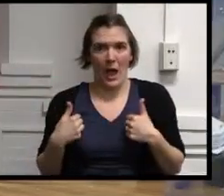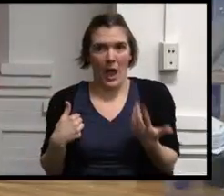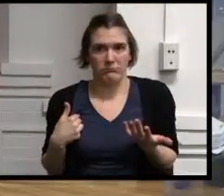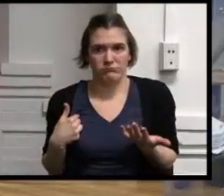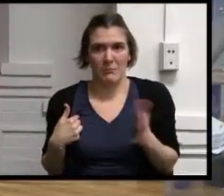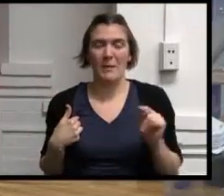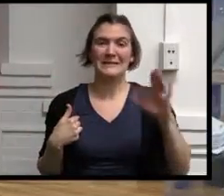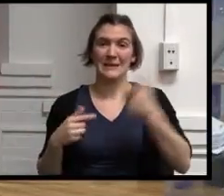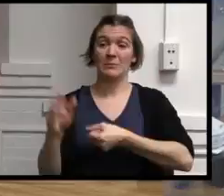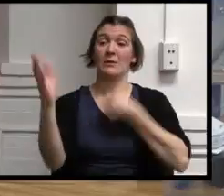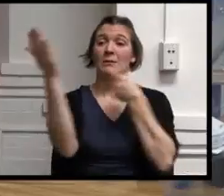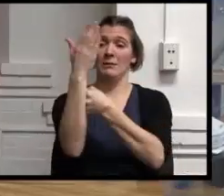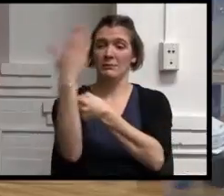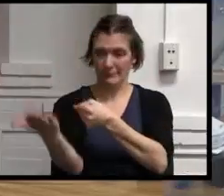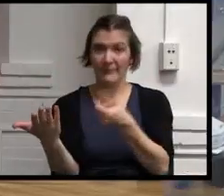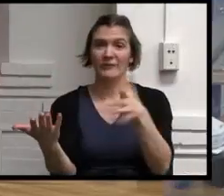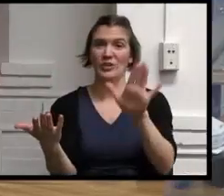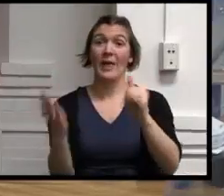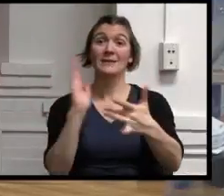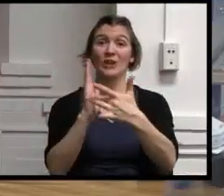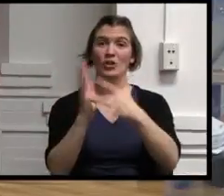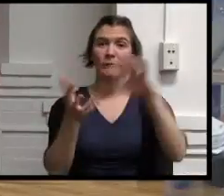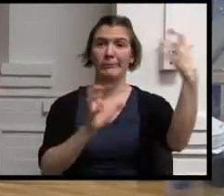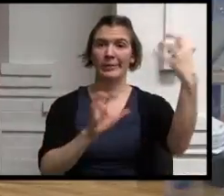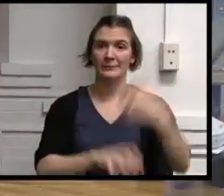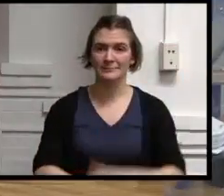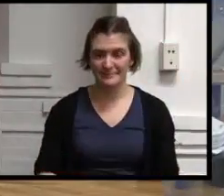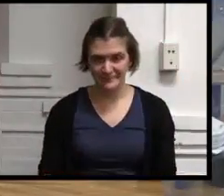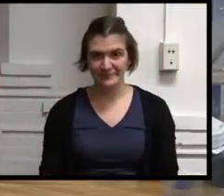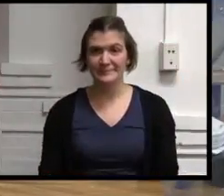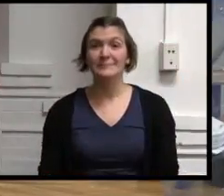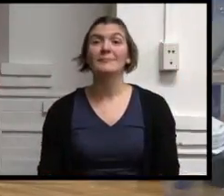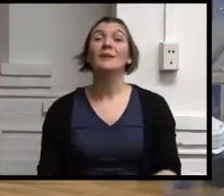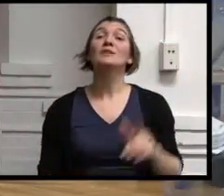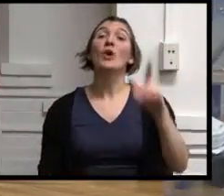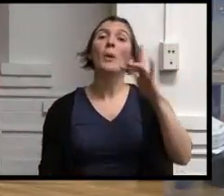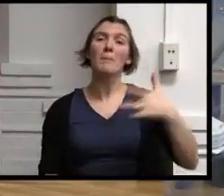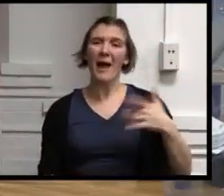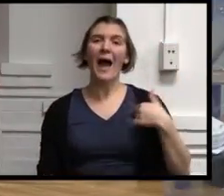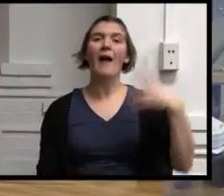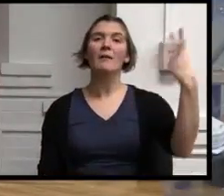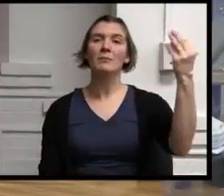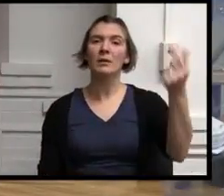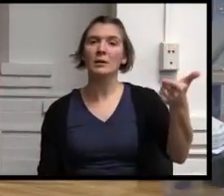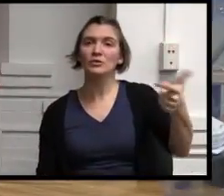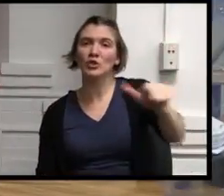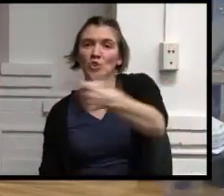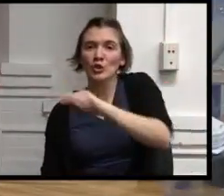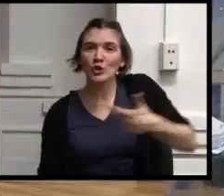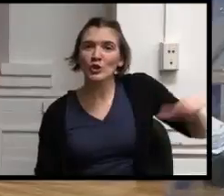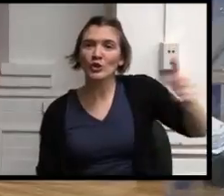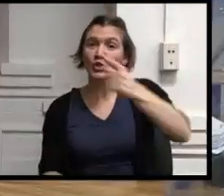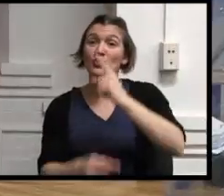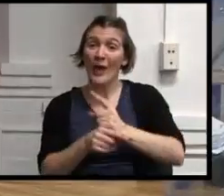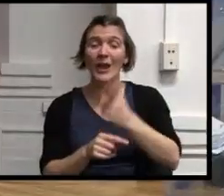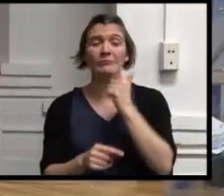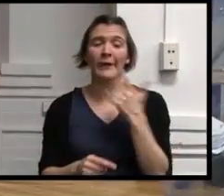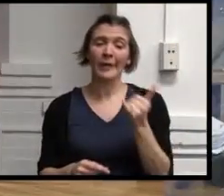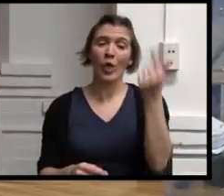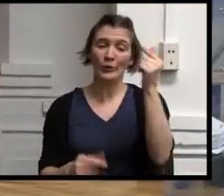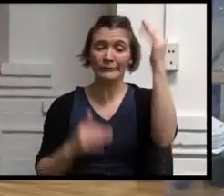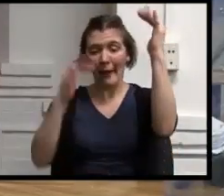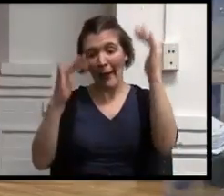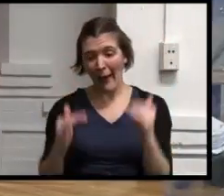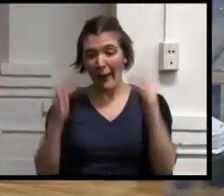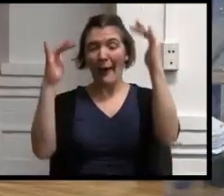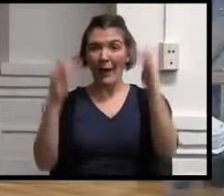but the technology that controls the cycle process was damaged in the accident, and it has taken us a while